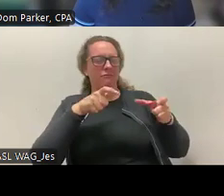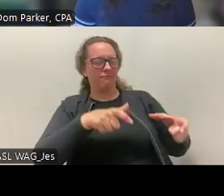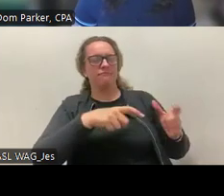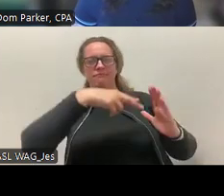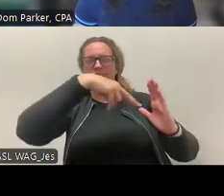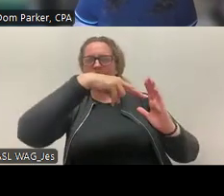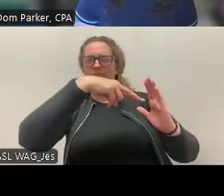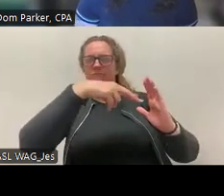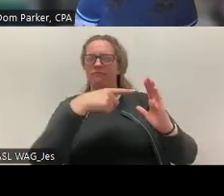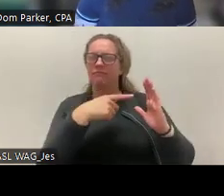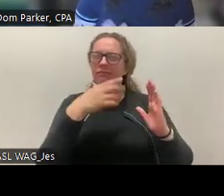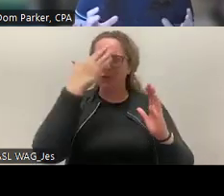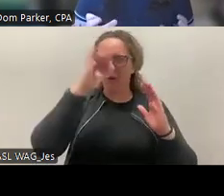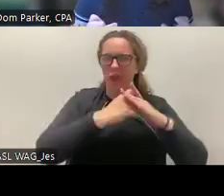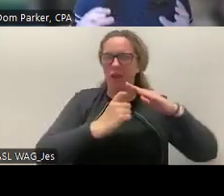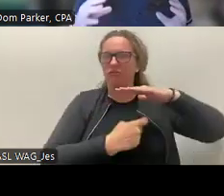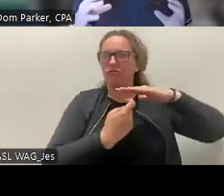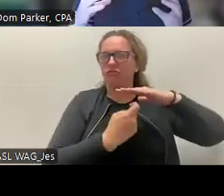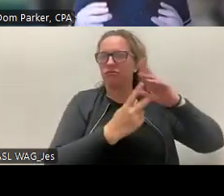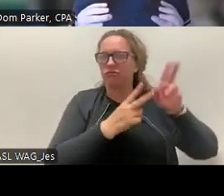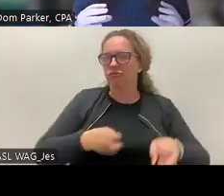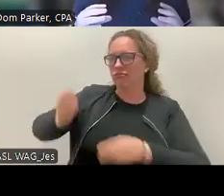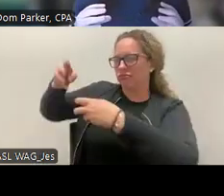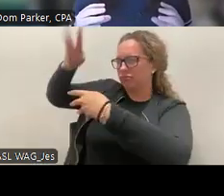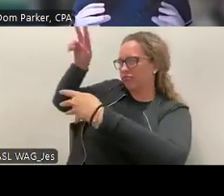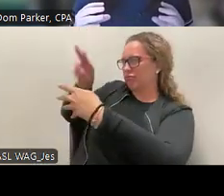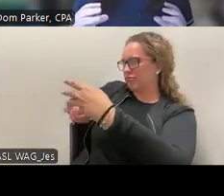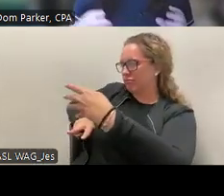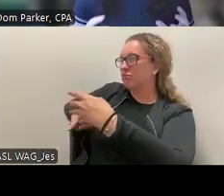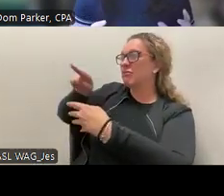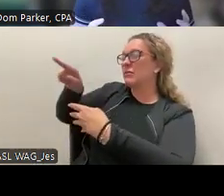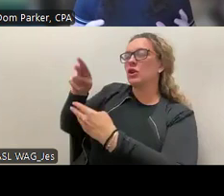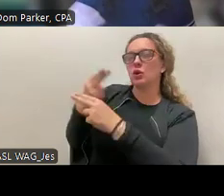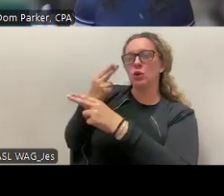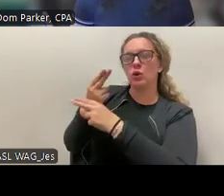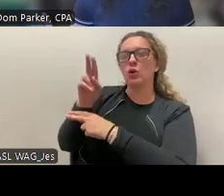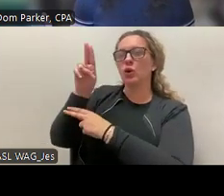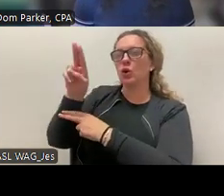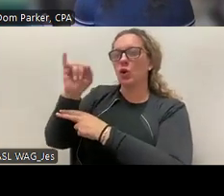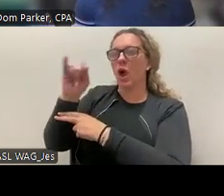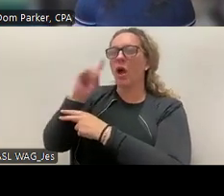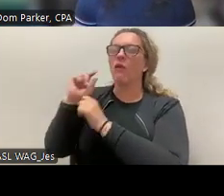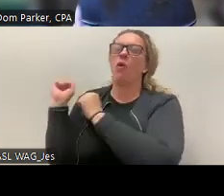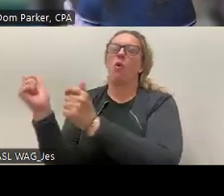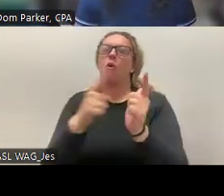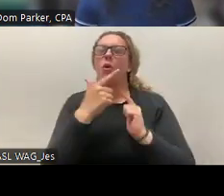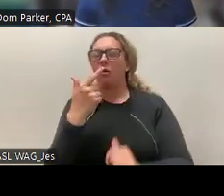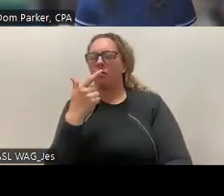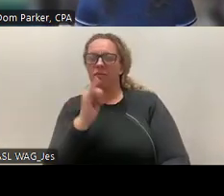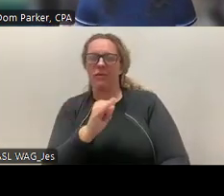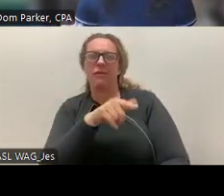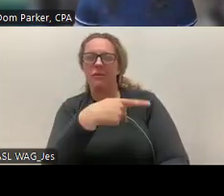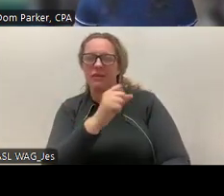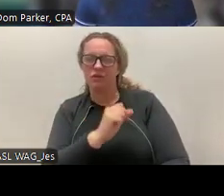about how Larian was able to create their UI readable for the PlayStation, which is where the